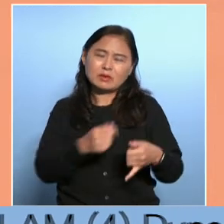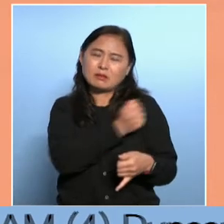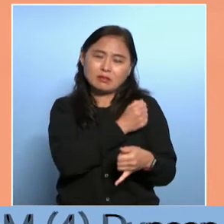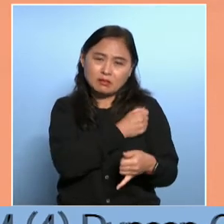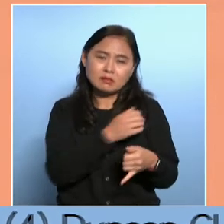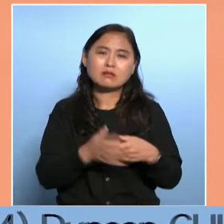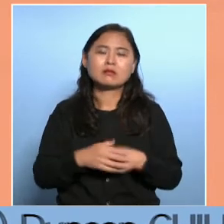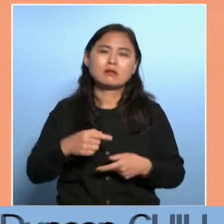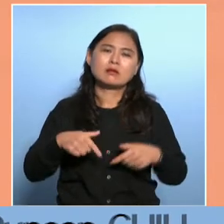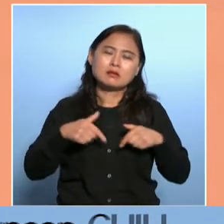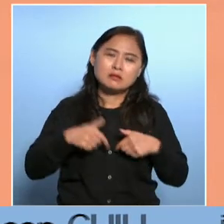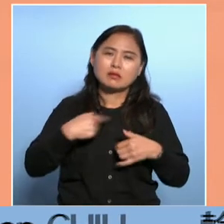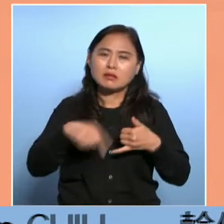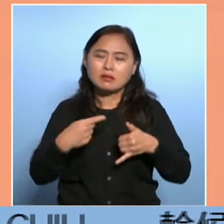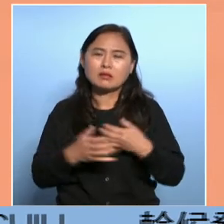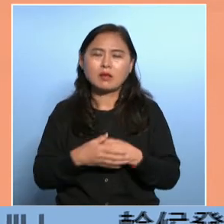It's not easy